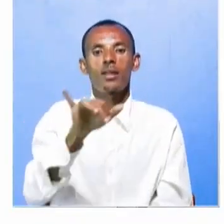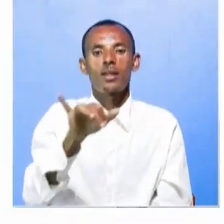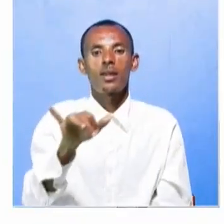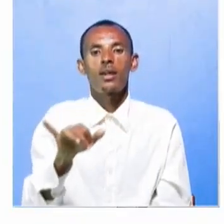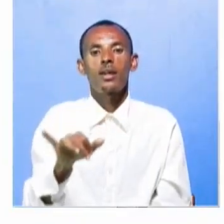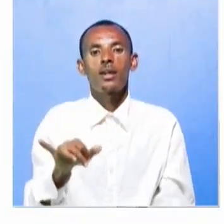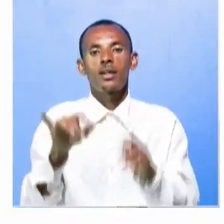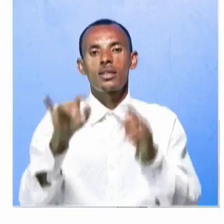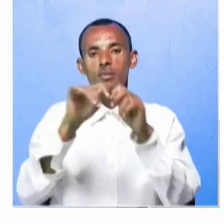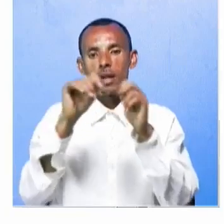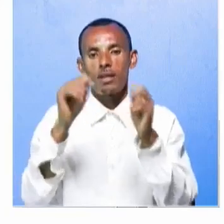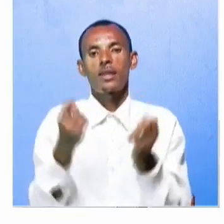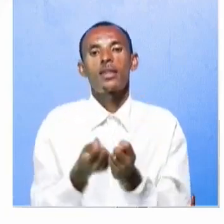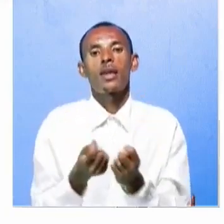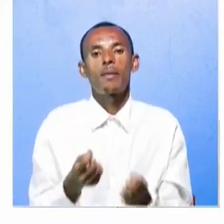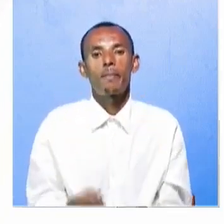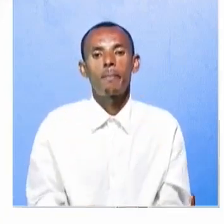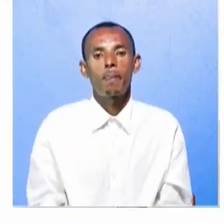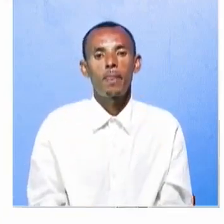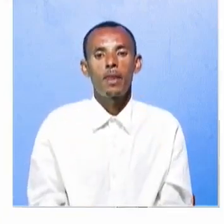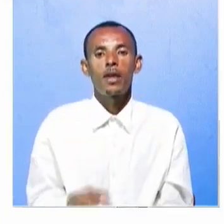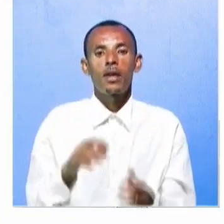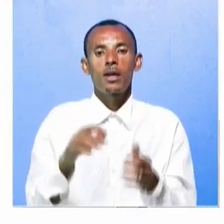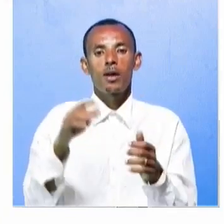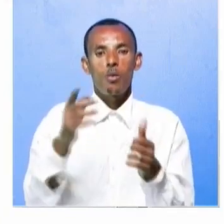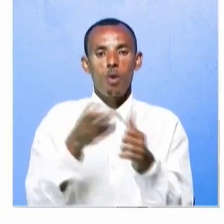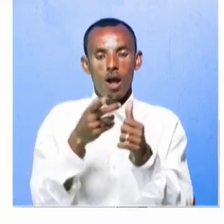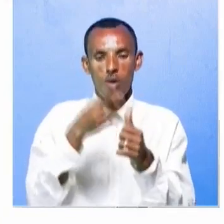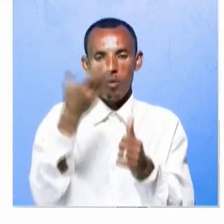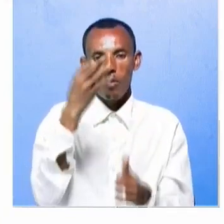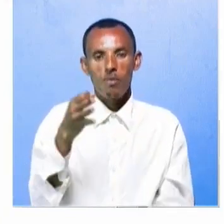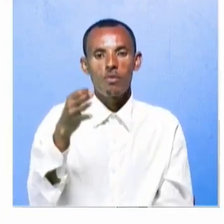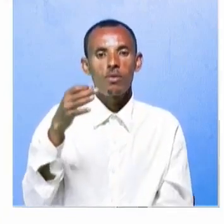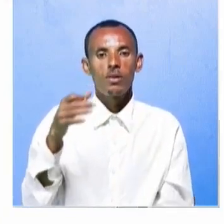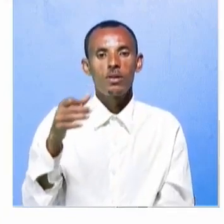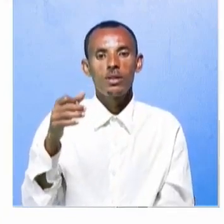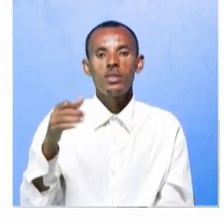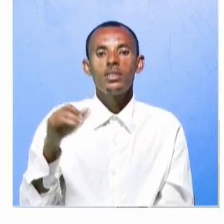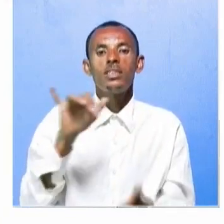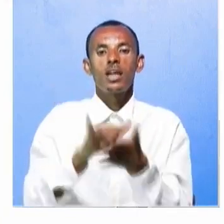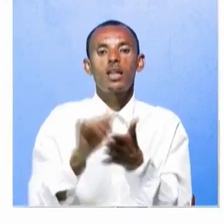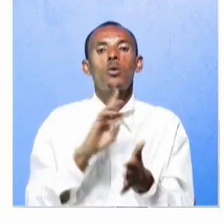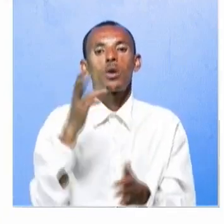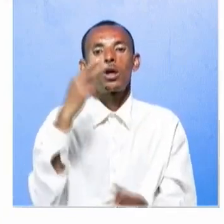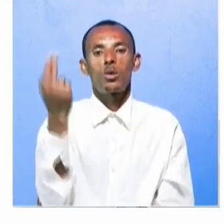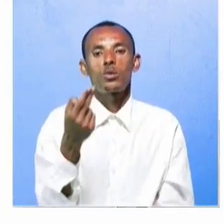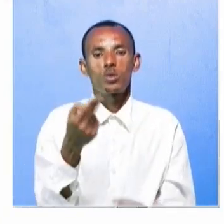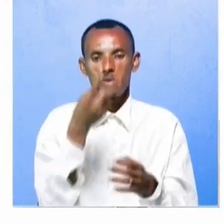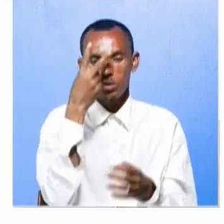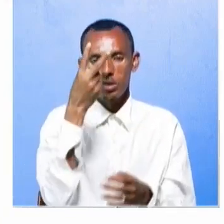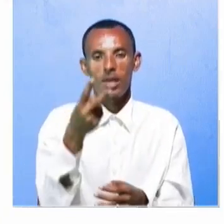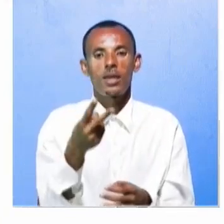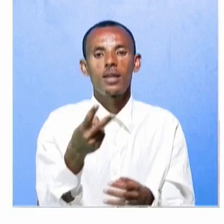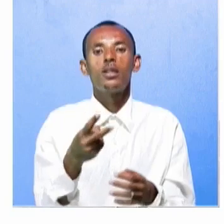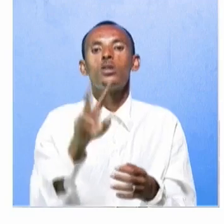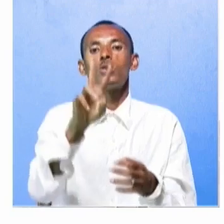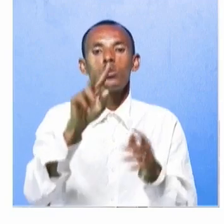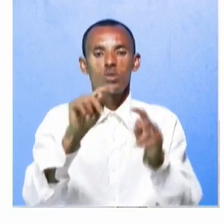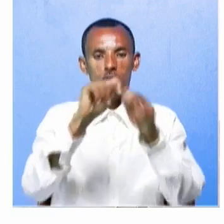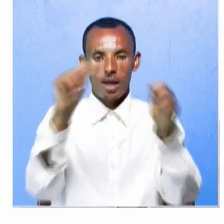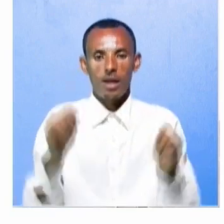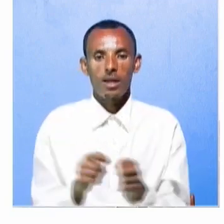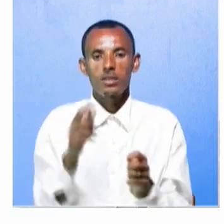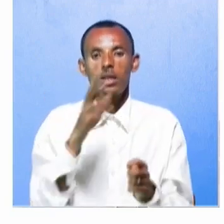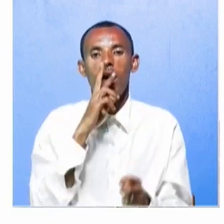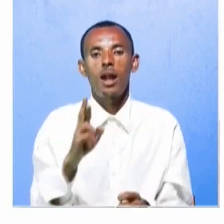Okay, angle-angle similarity theorem is one of the theorem that we use to check whether two triangles